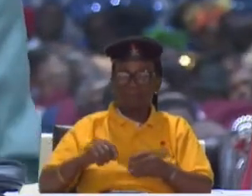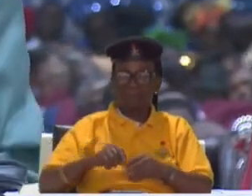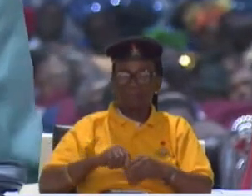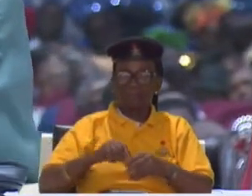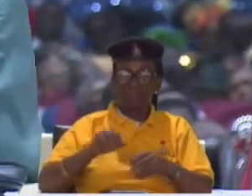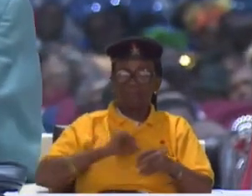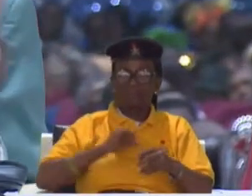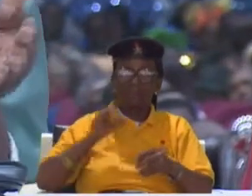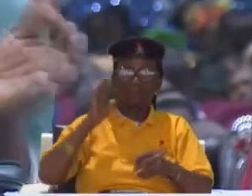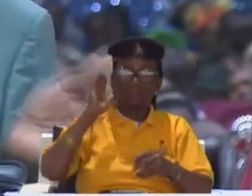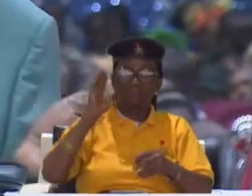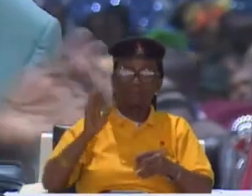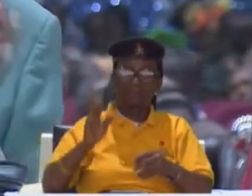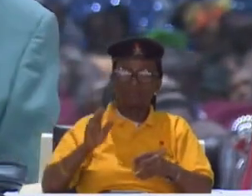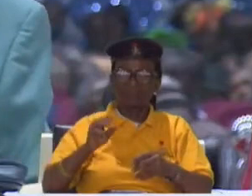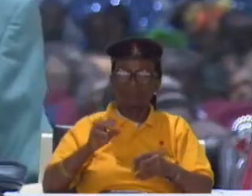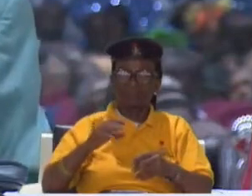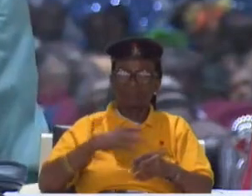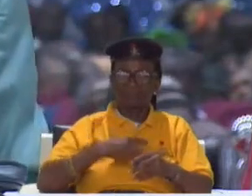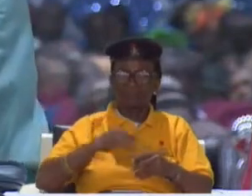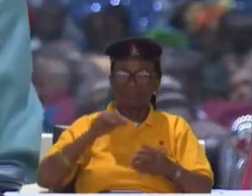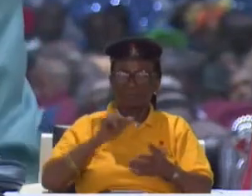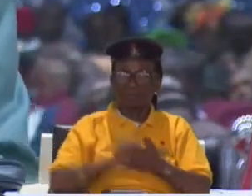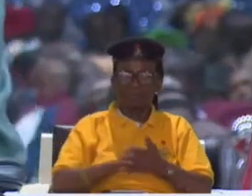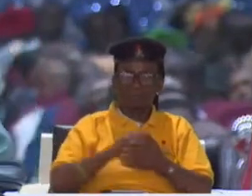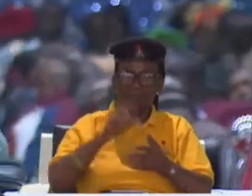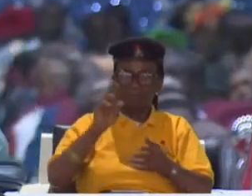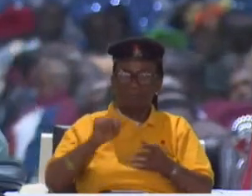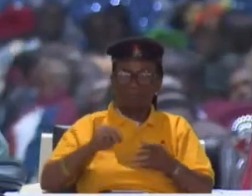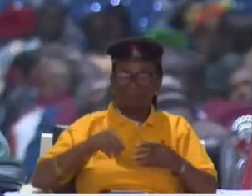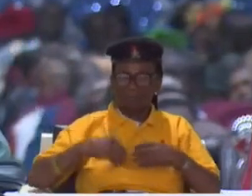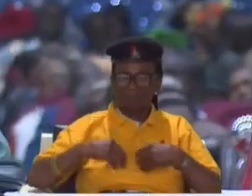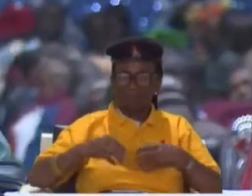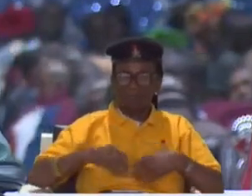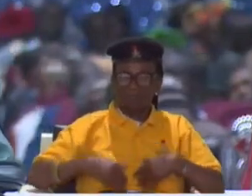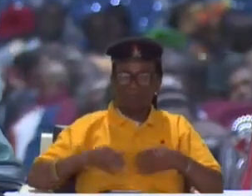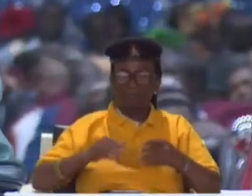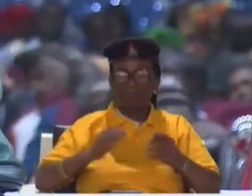I would prefer that nobody lives here with any